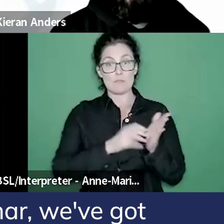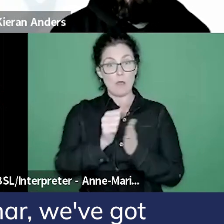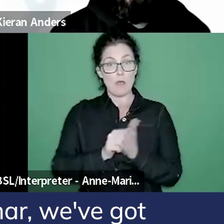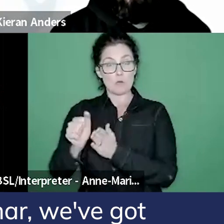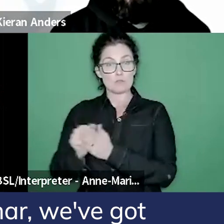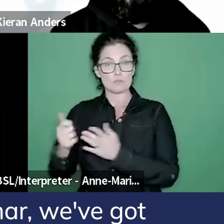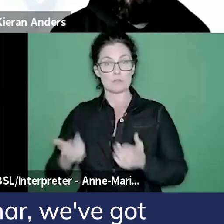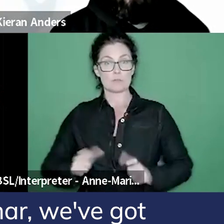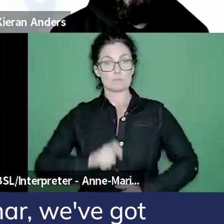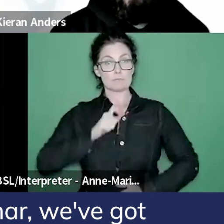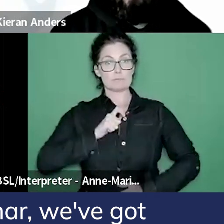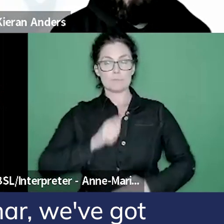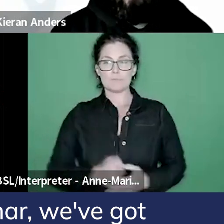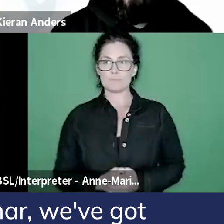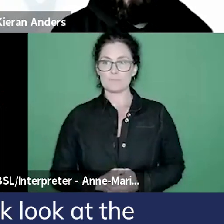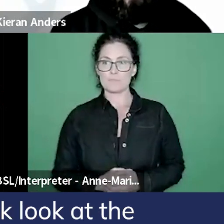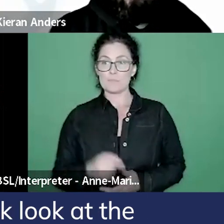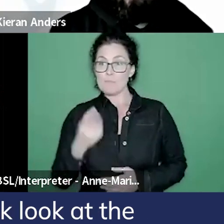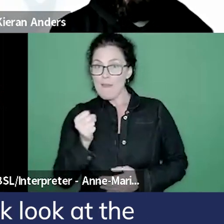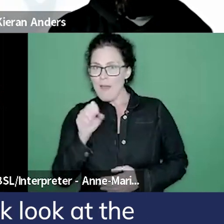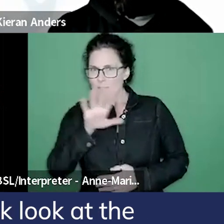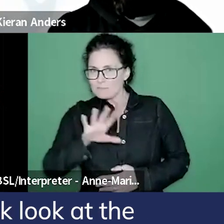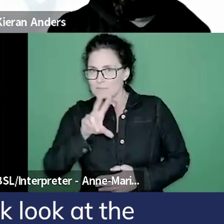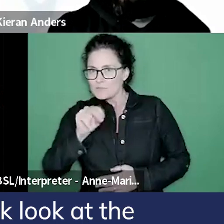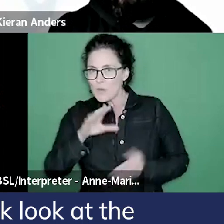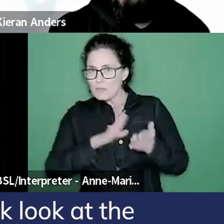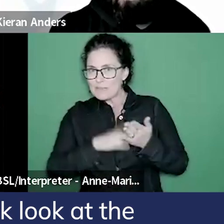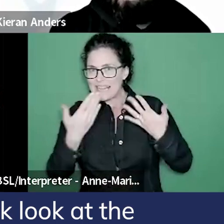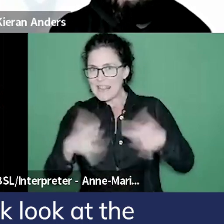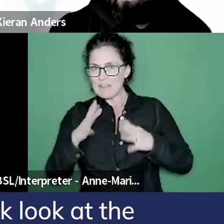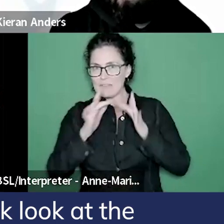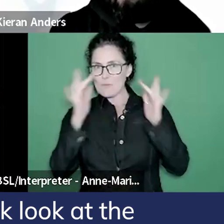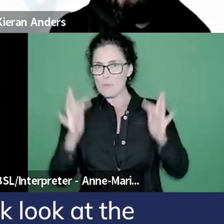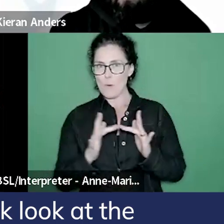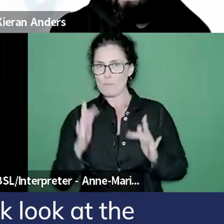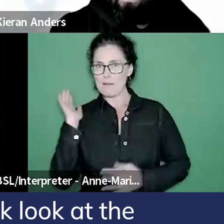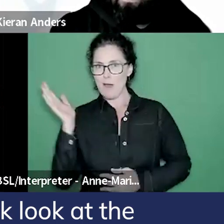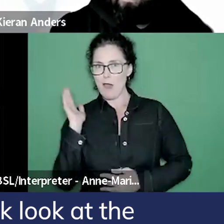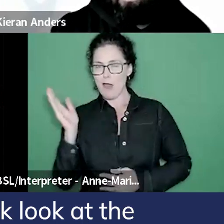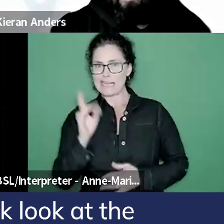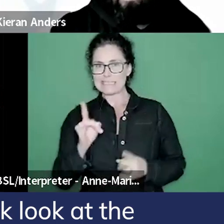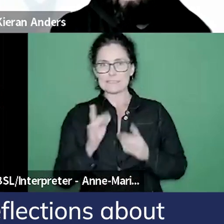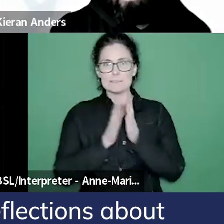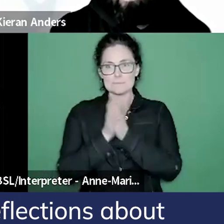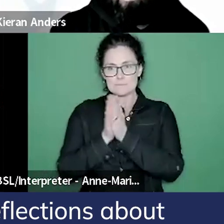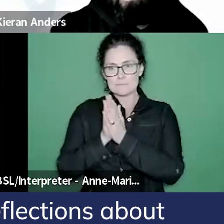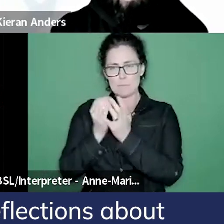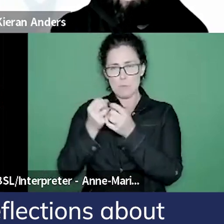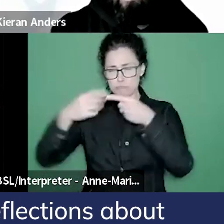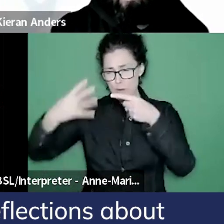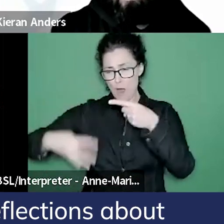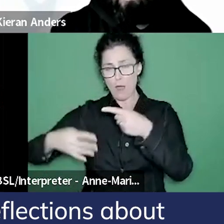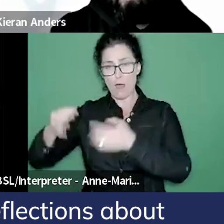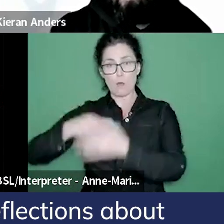12 minutes left of the webinar. We've got lots of questions, so I'm just going to go and have a quick look at the questions to see if there's any we can answer. But generally,